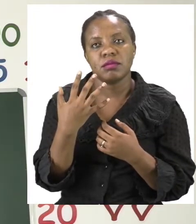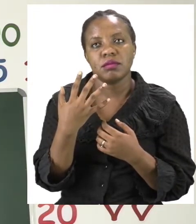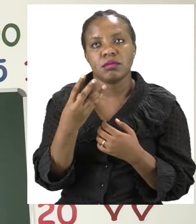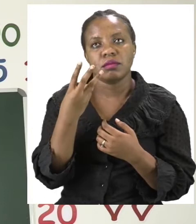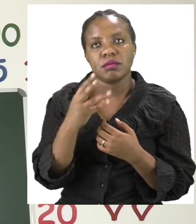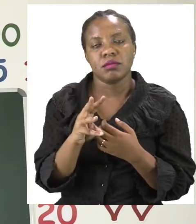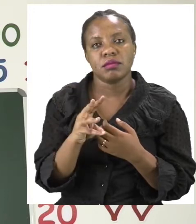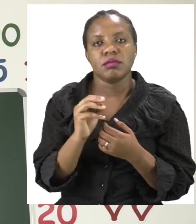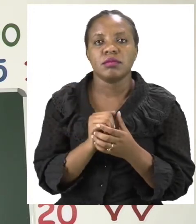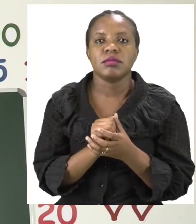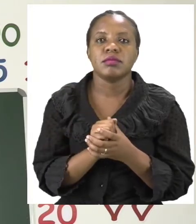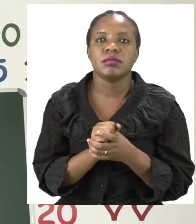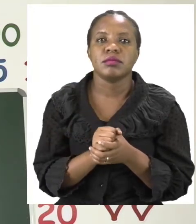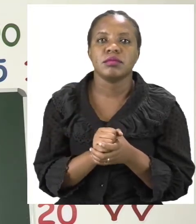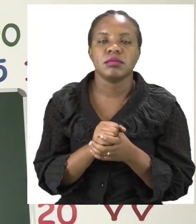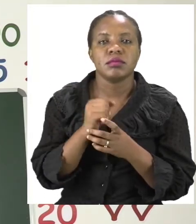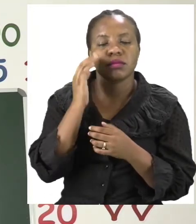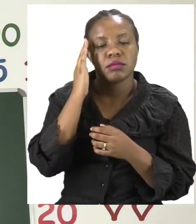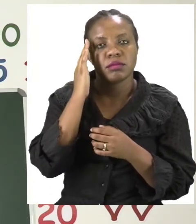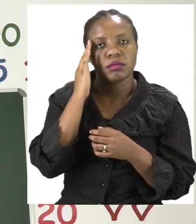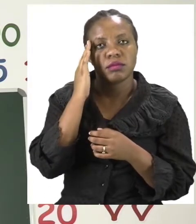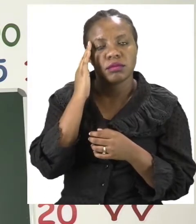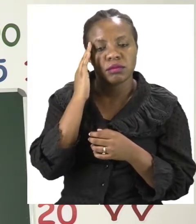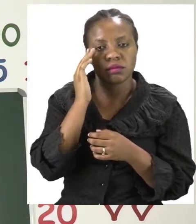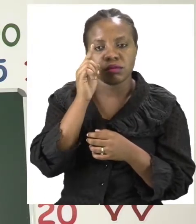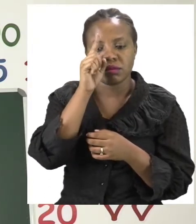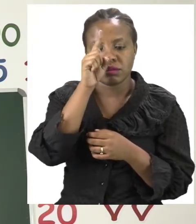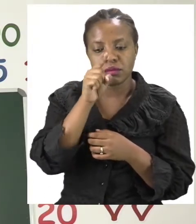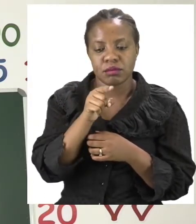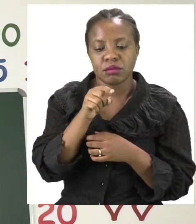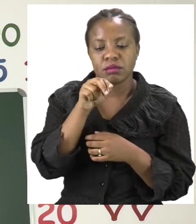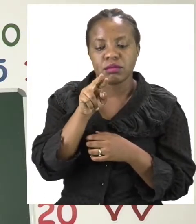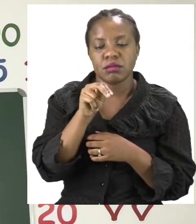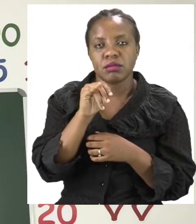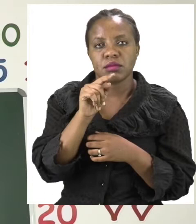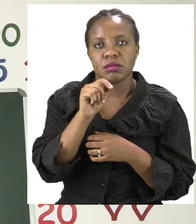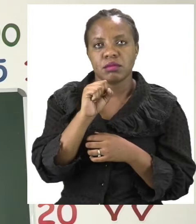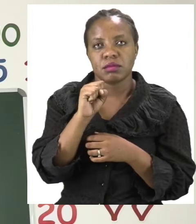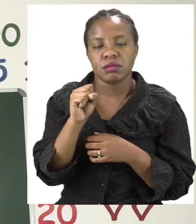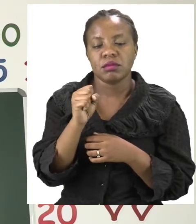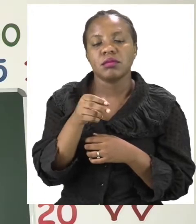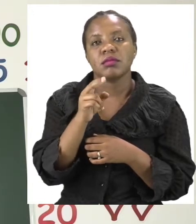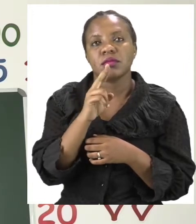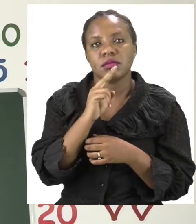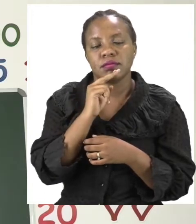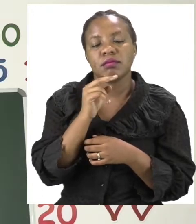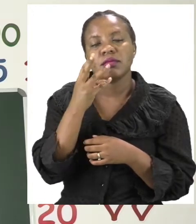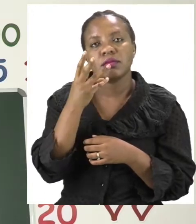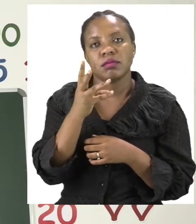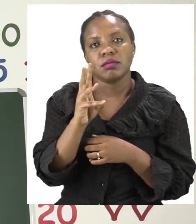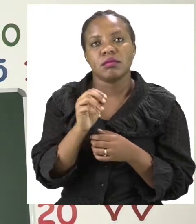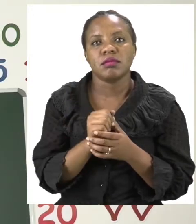6. So we know our answer is 6. Now when we are writing our answer, it needs